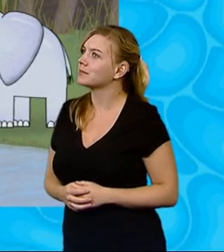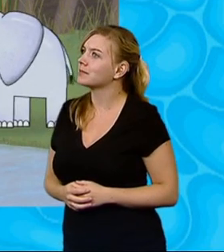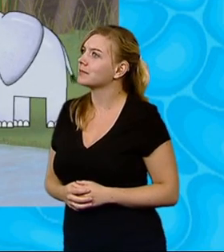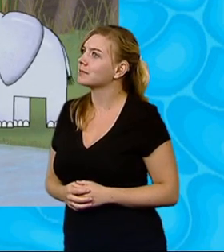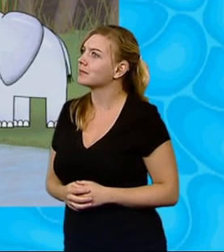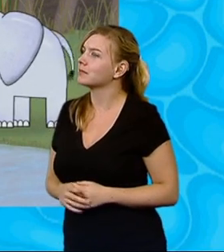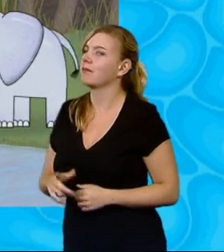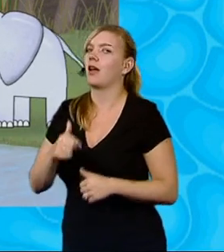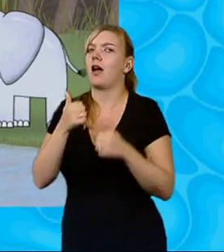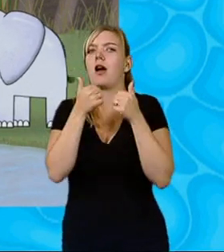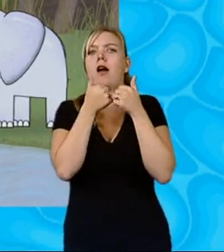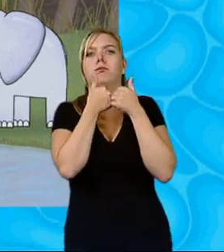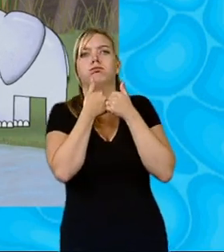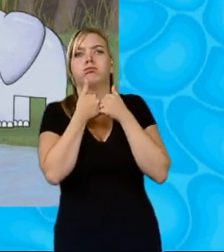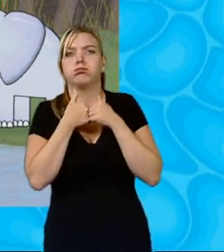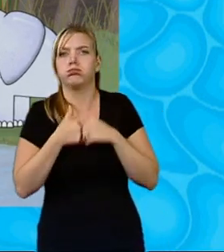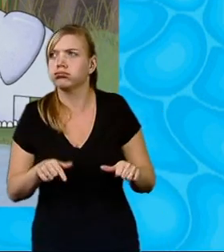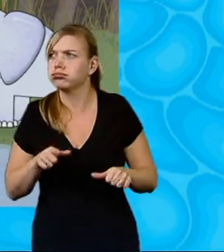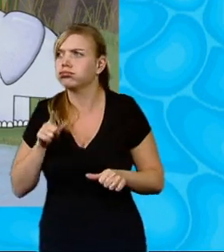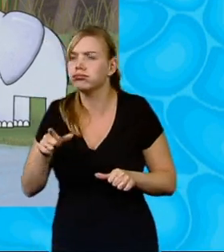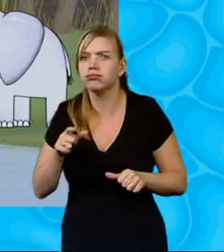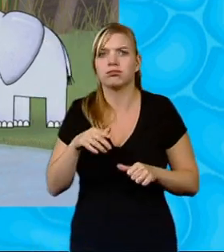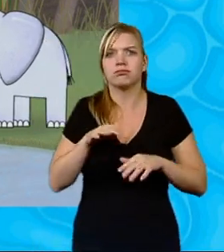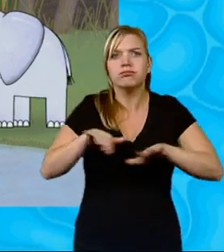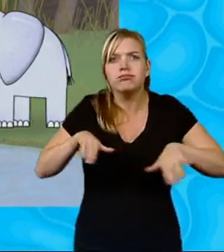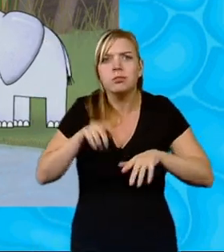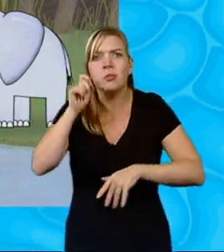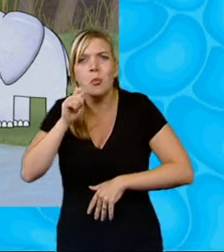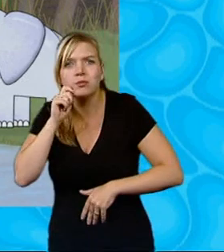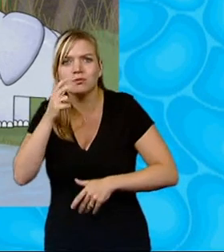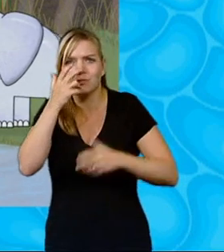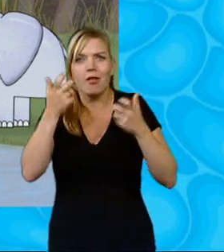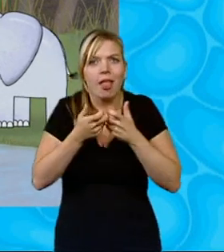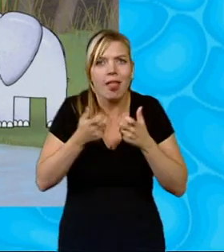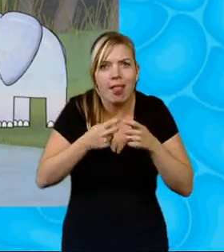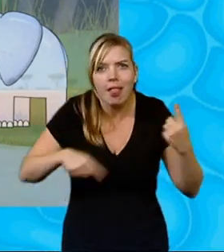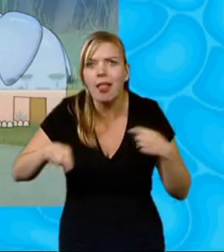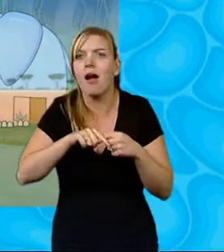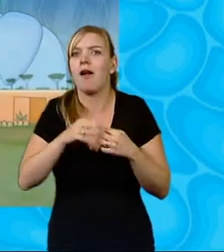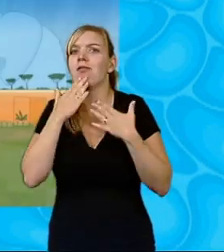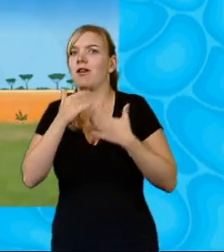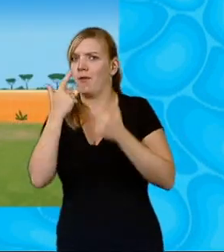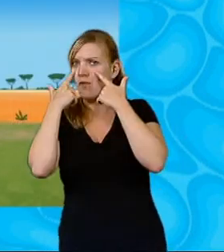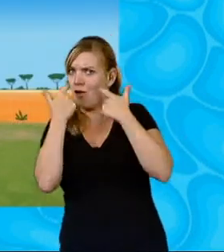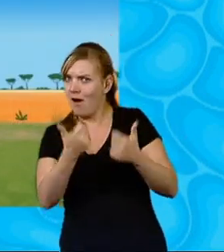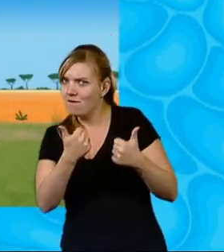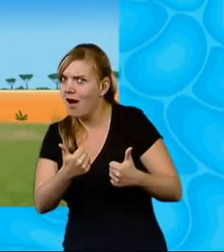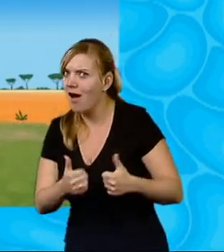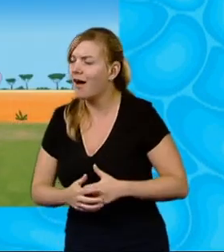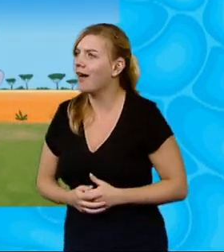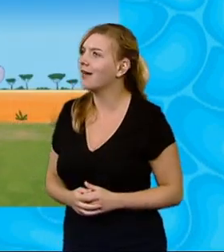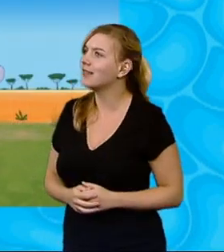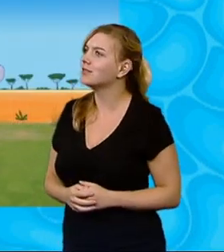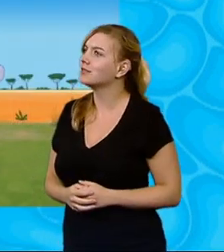are. Slightly soggy shelters. Thanks for keeping an eye on it, Carlos.